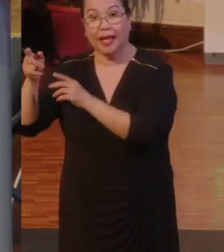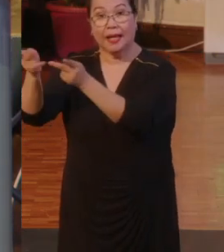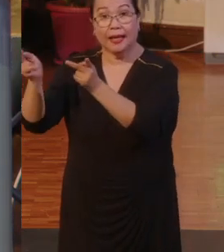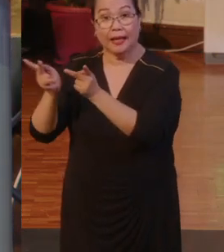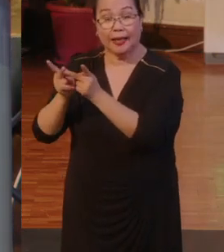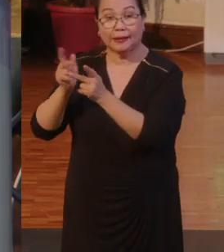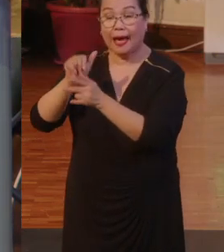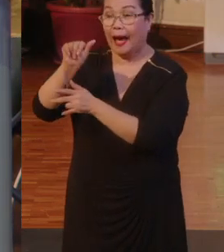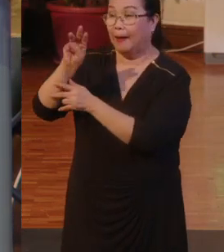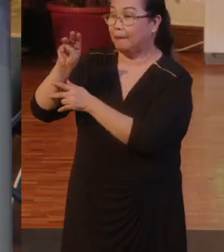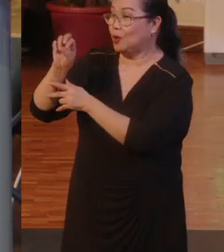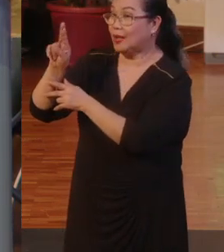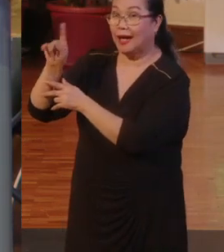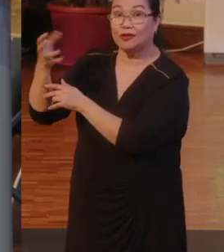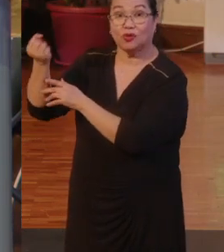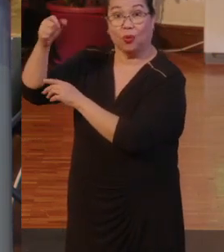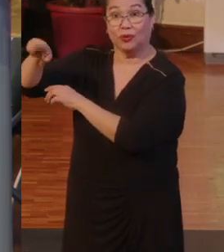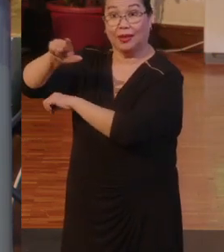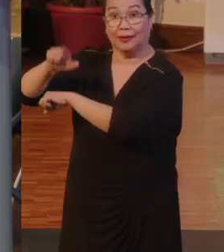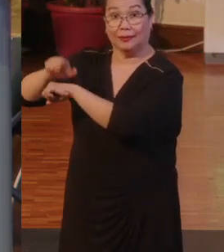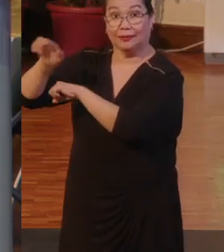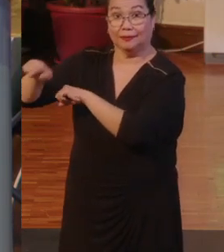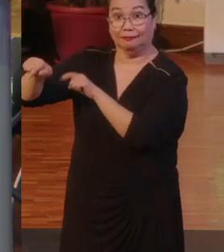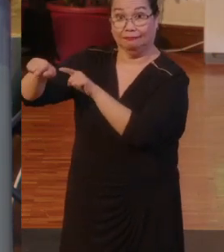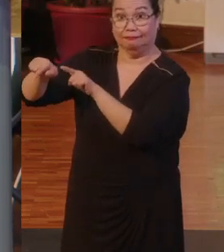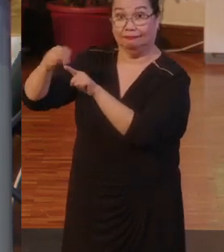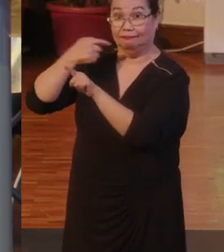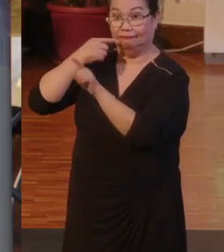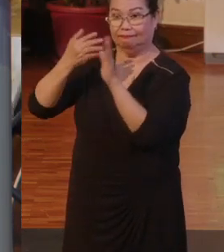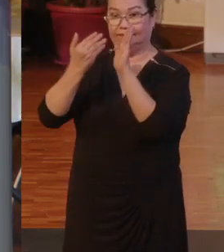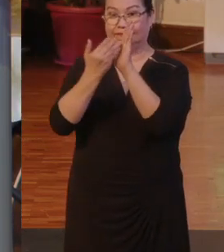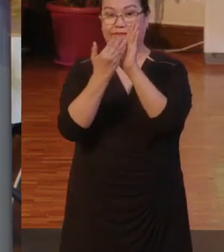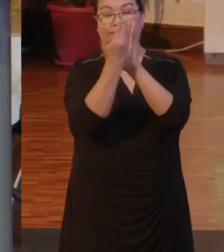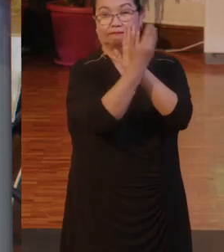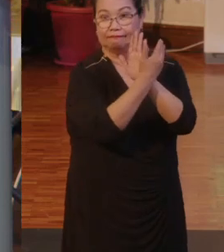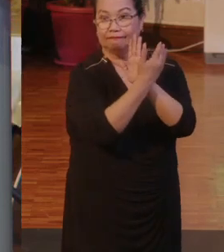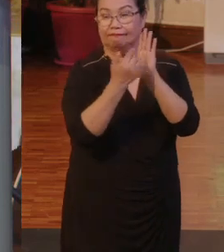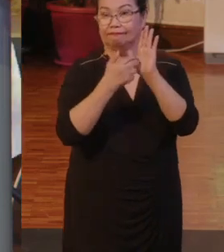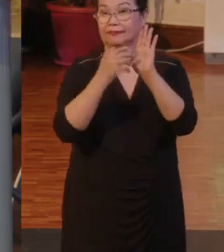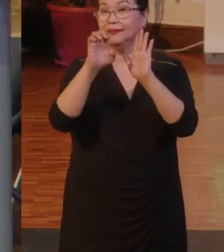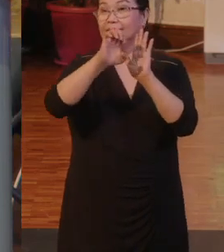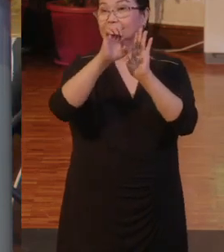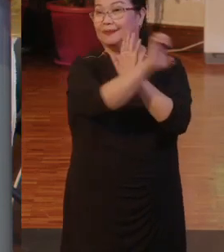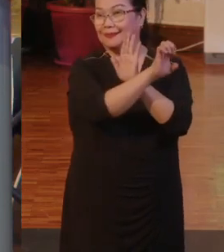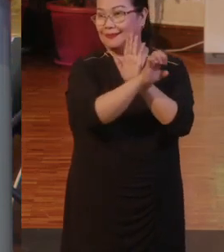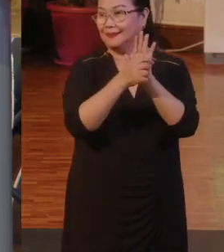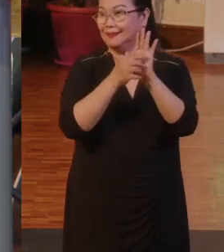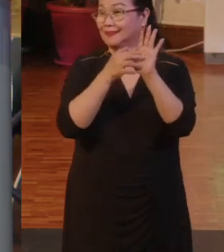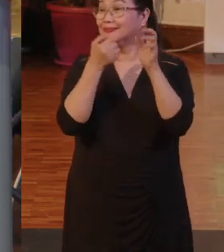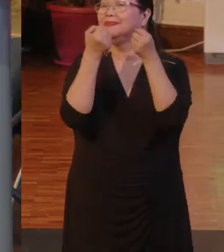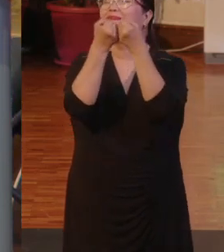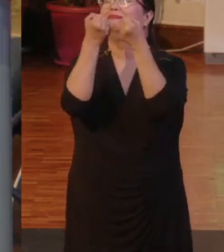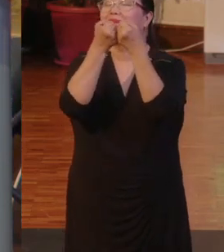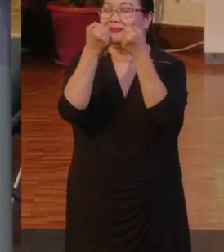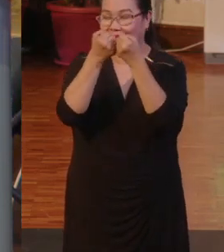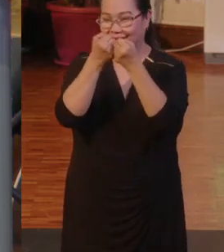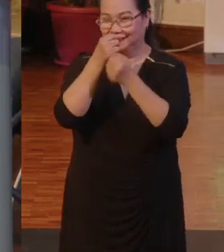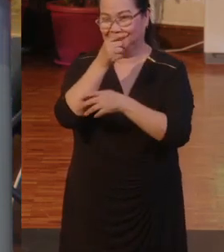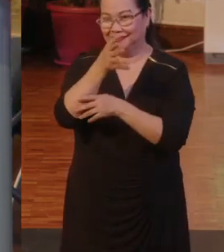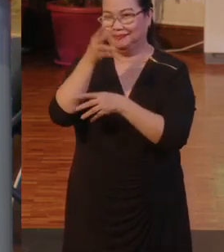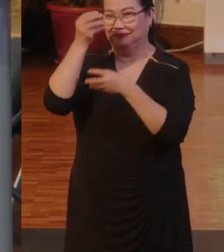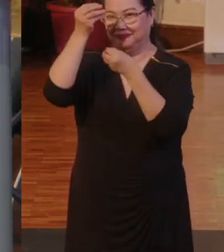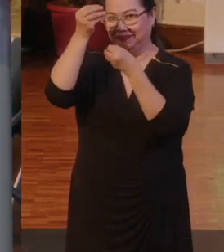mga Amorita, no? Who lived on the other side of the Jordan, yung east of the Jordan. They fought with you, and I